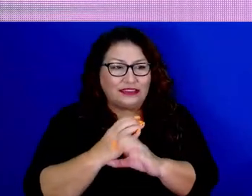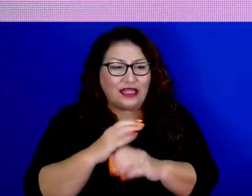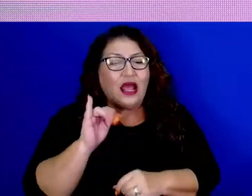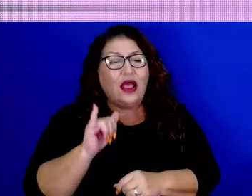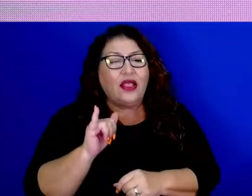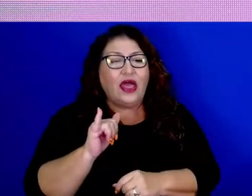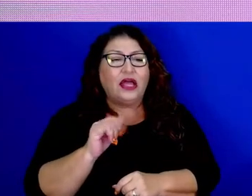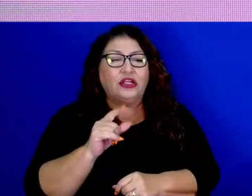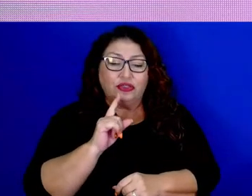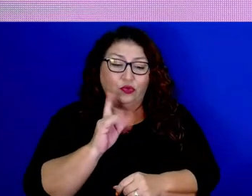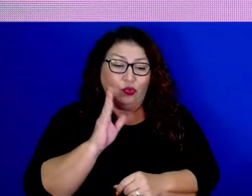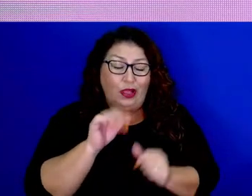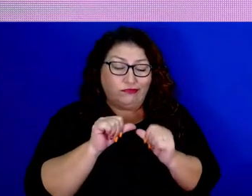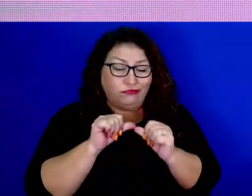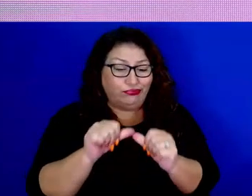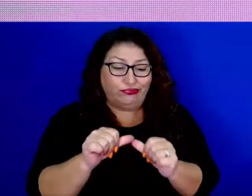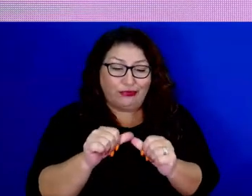pandemic.